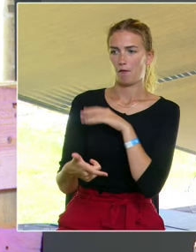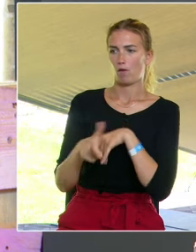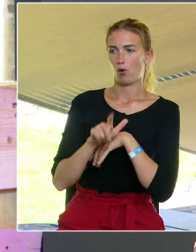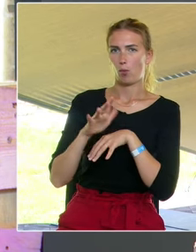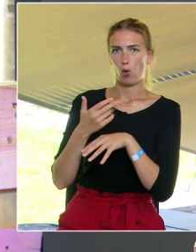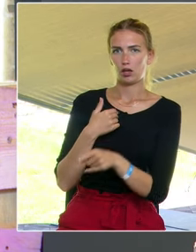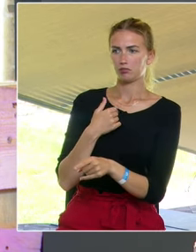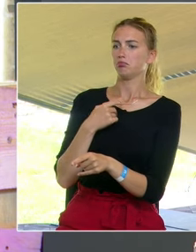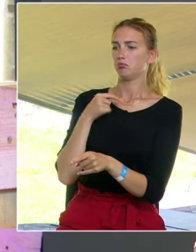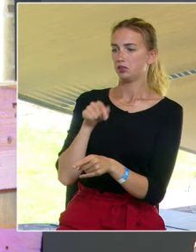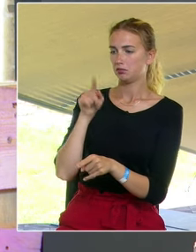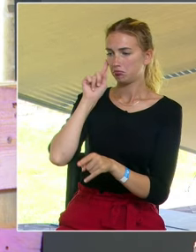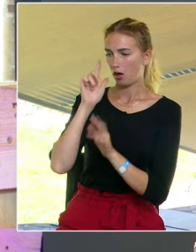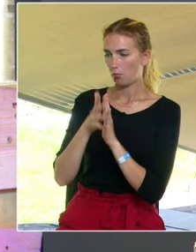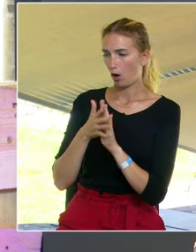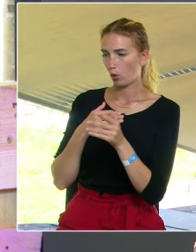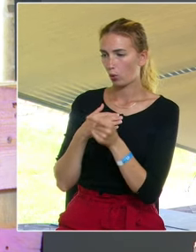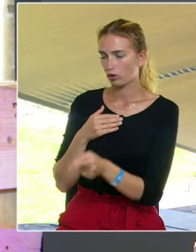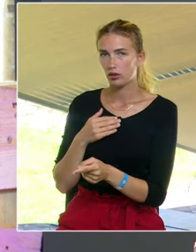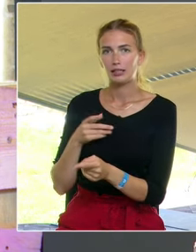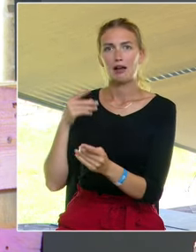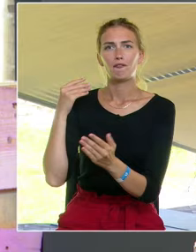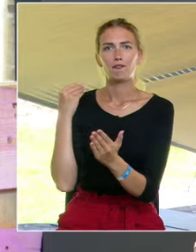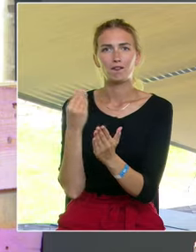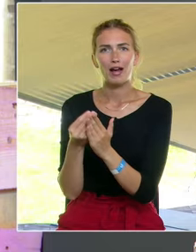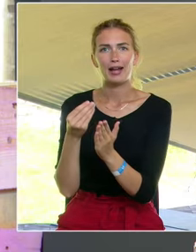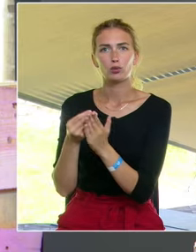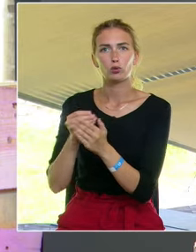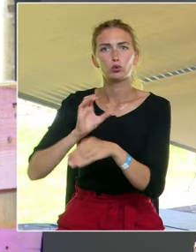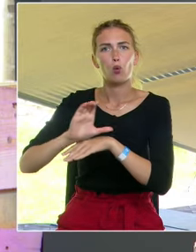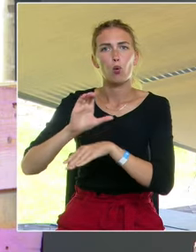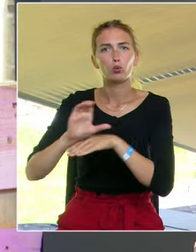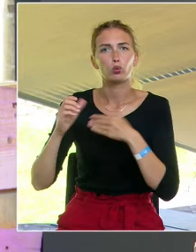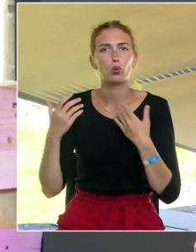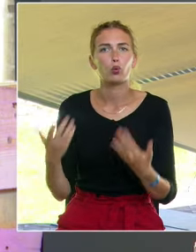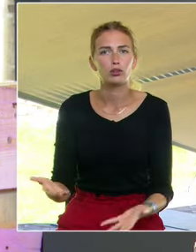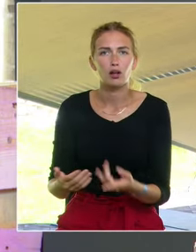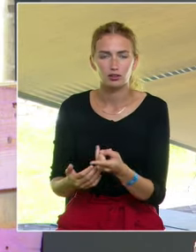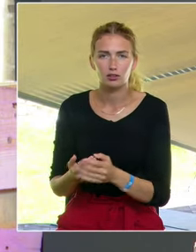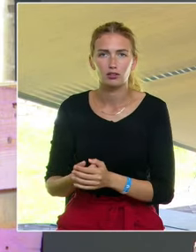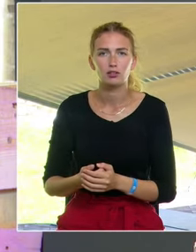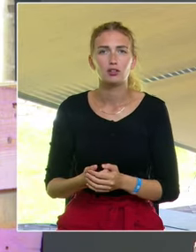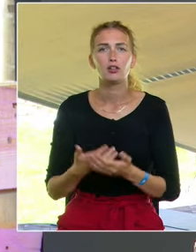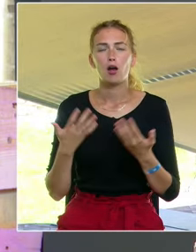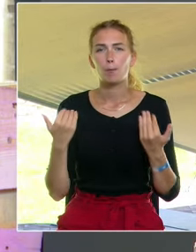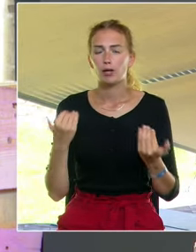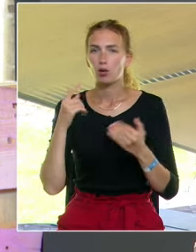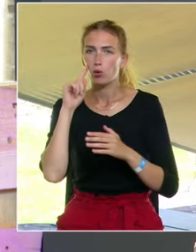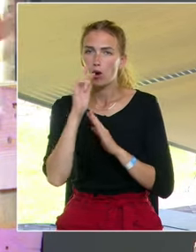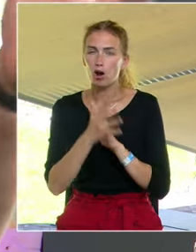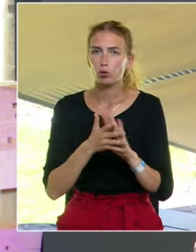in terms of understanding how value is being created in the public sphere. Our research goal right now is to understand